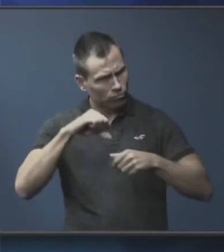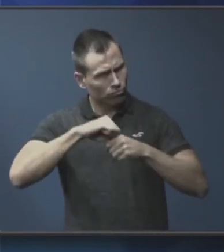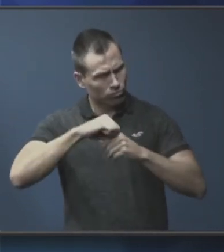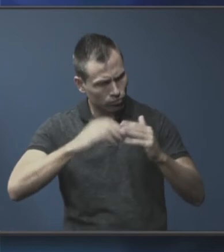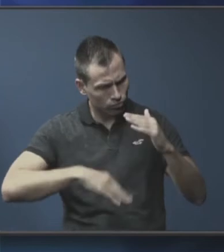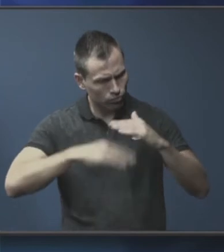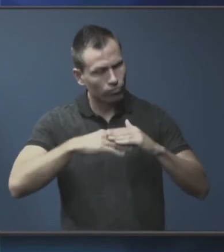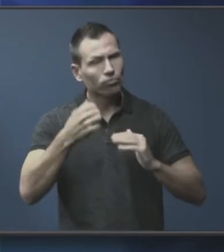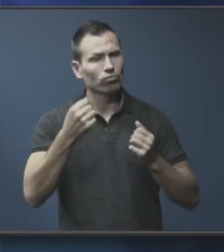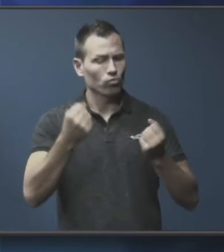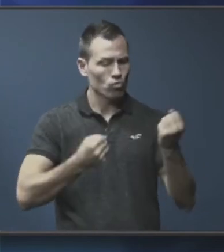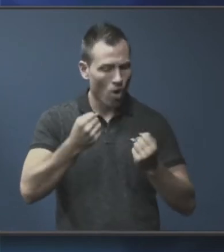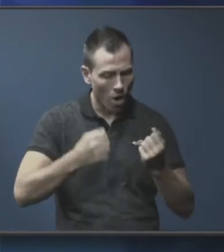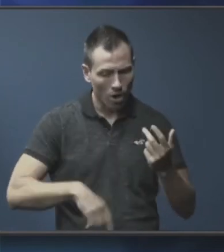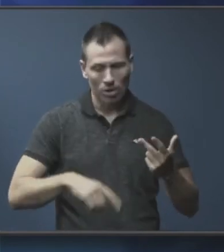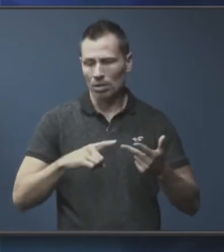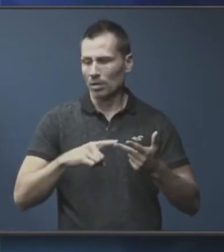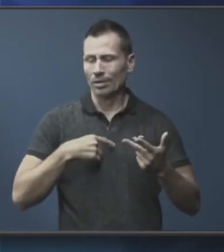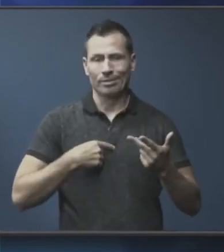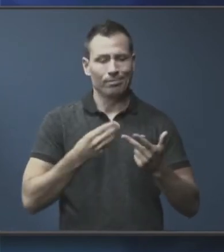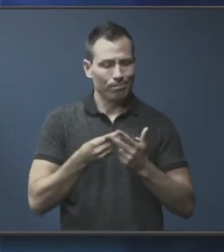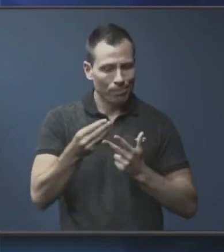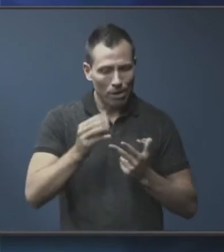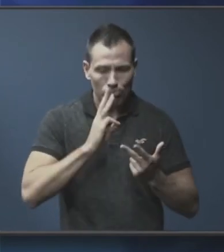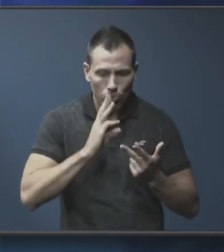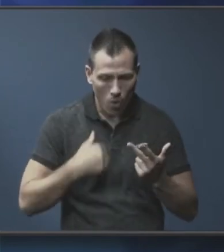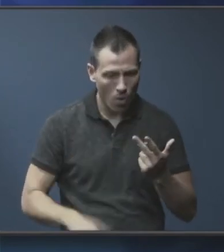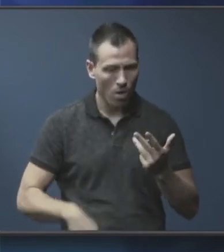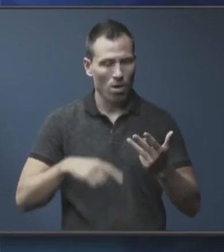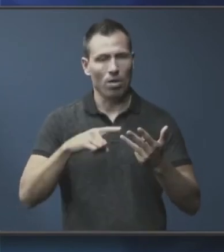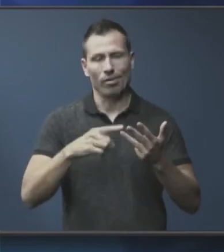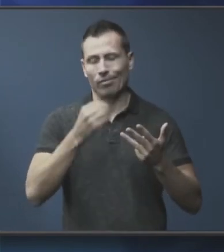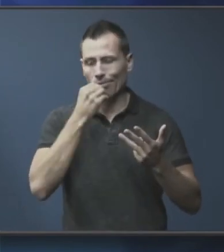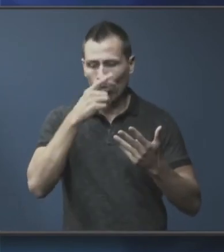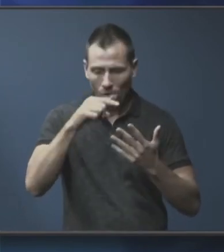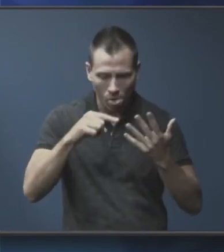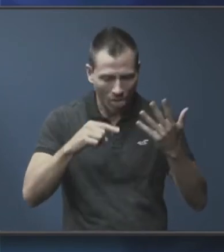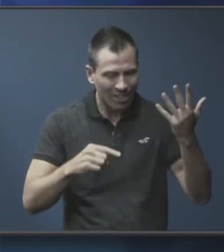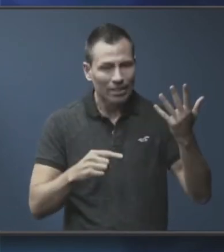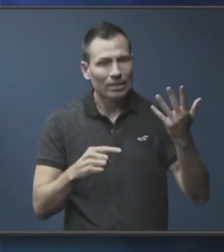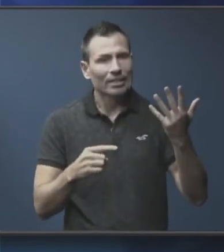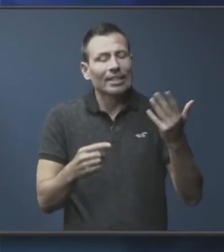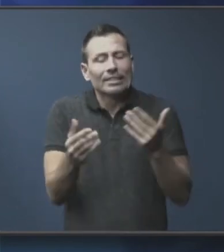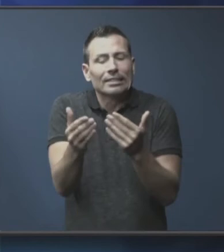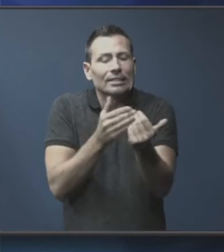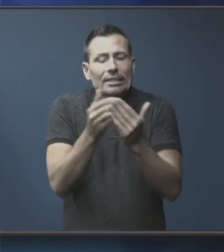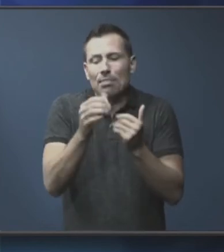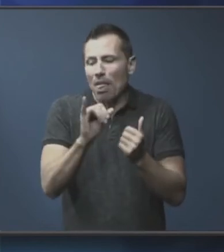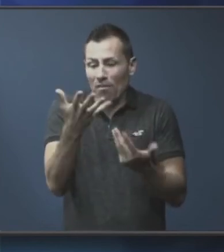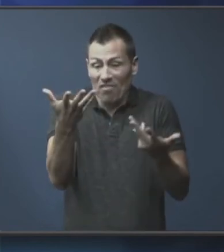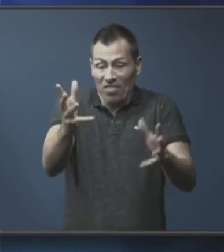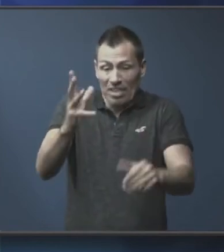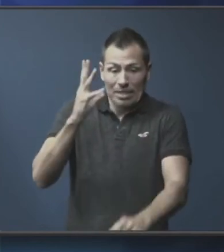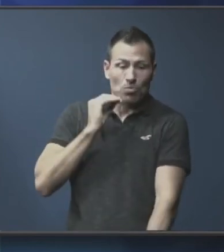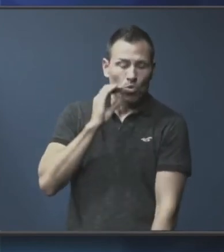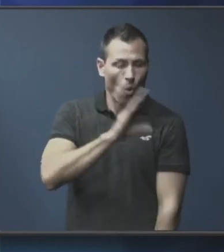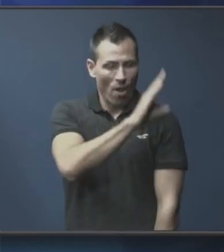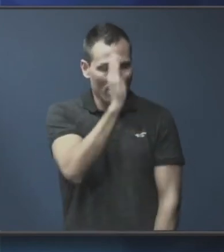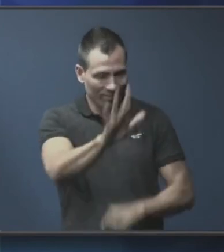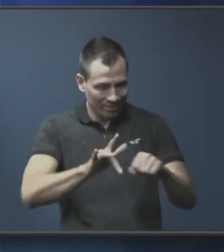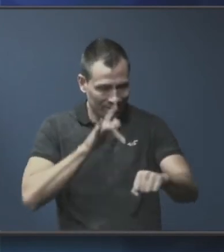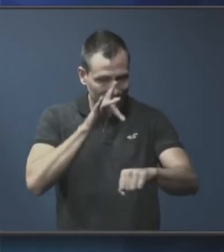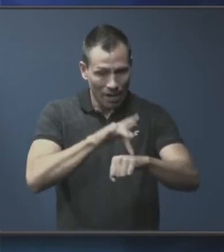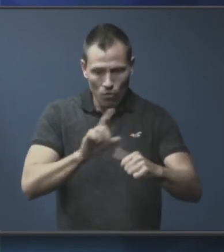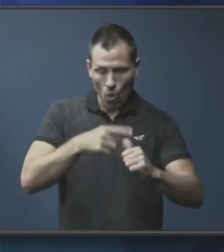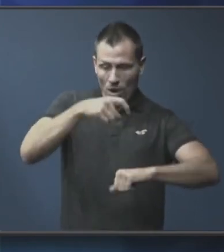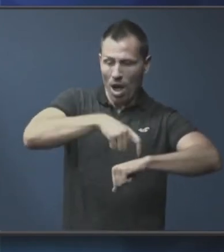that it's the same recommendations whether they've been here or have not been through this. Just to be in a safe and secure location. And if they